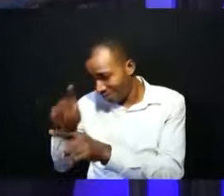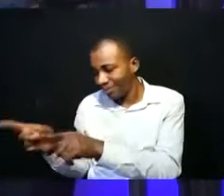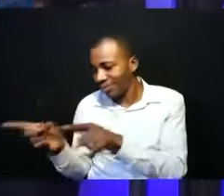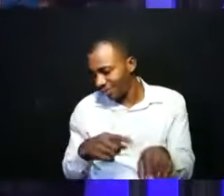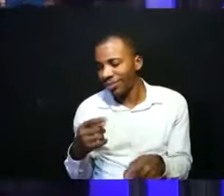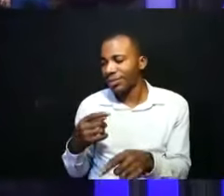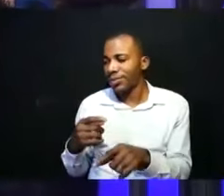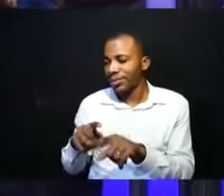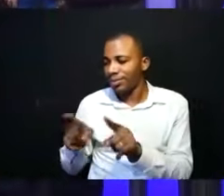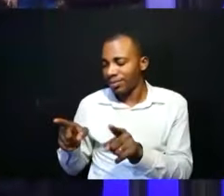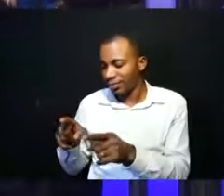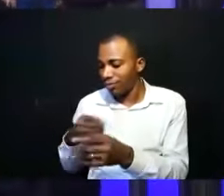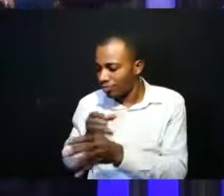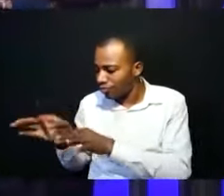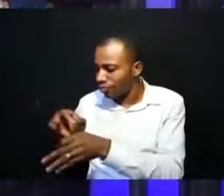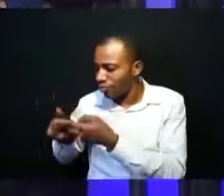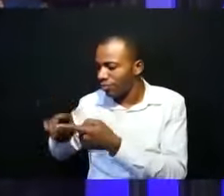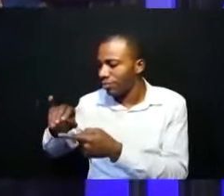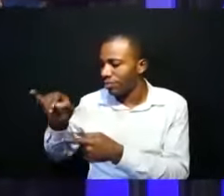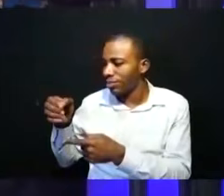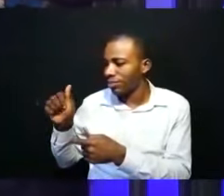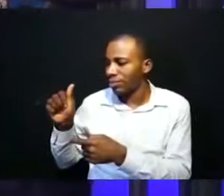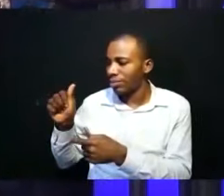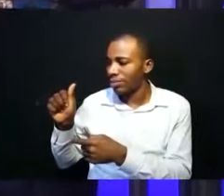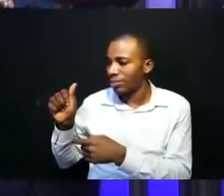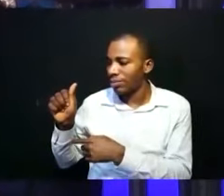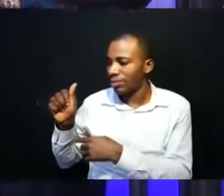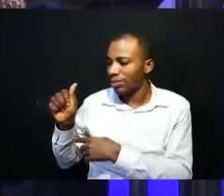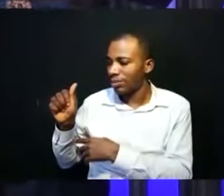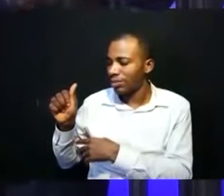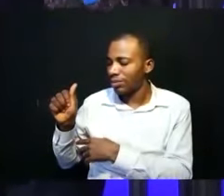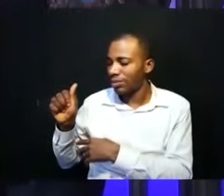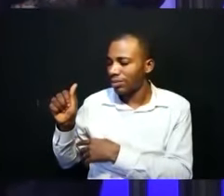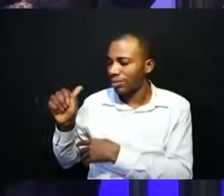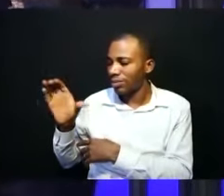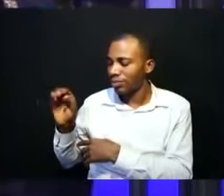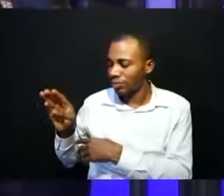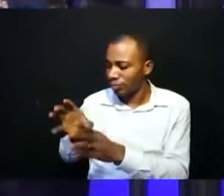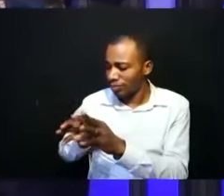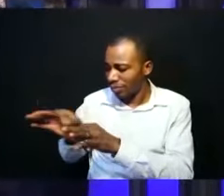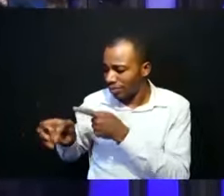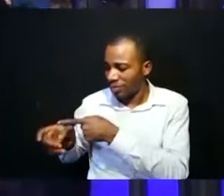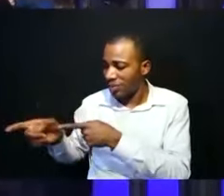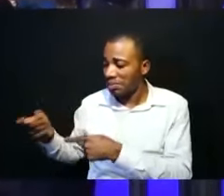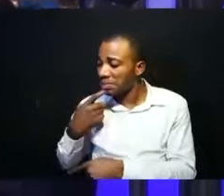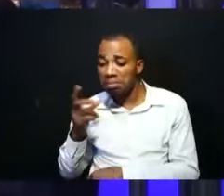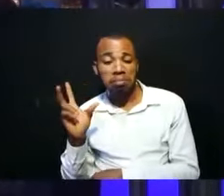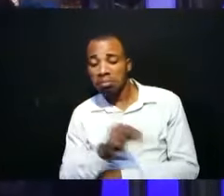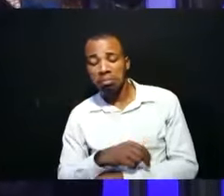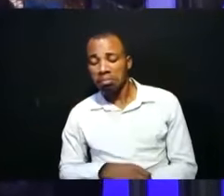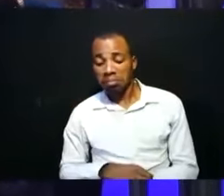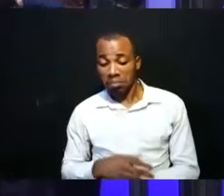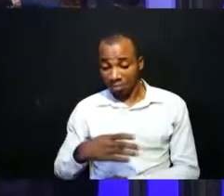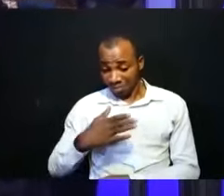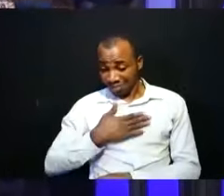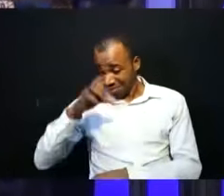wonderful story. So Benjamin is not going, we are not going to eat. And he one papa can say, one